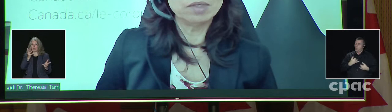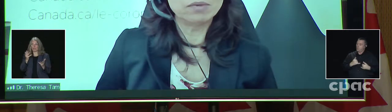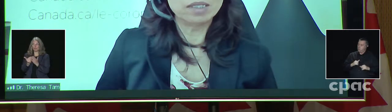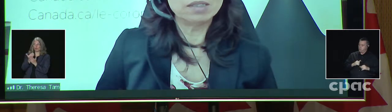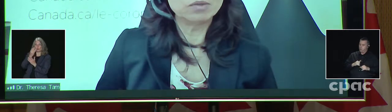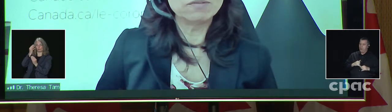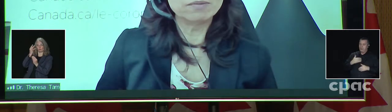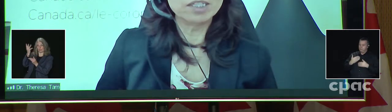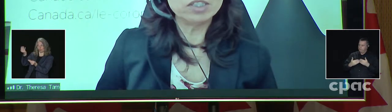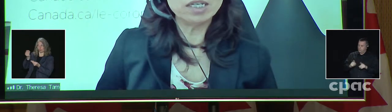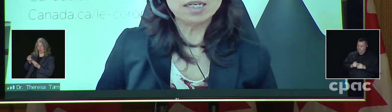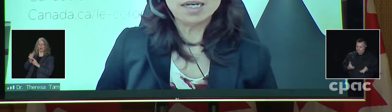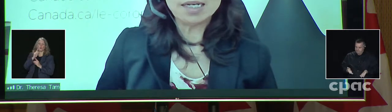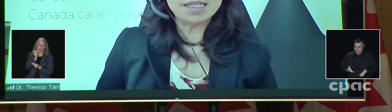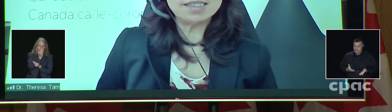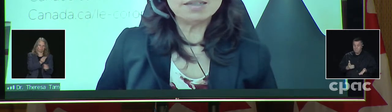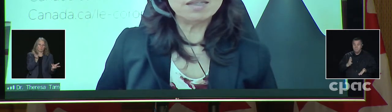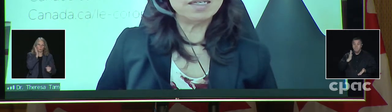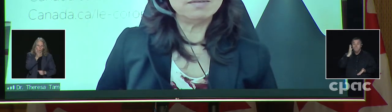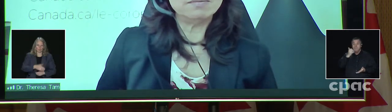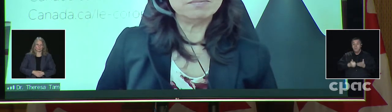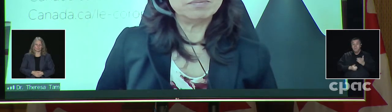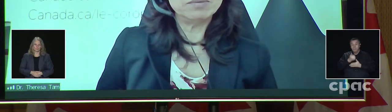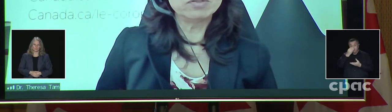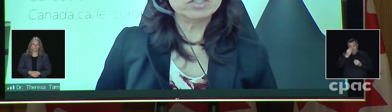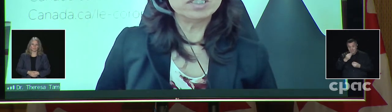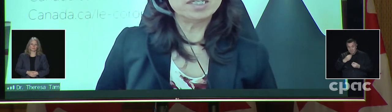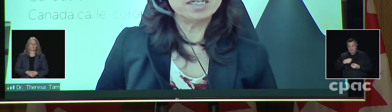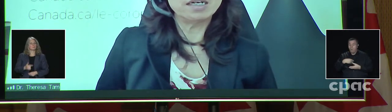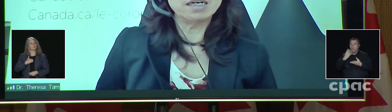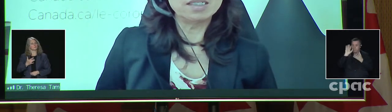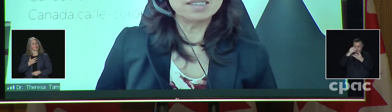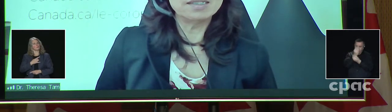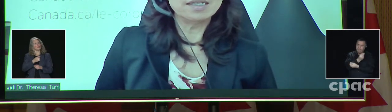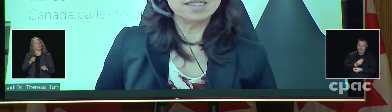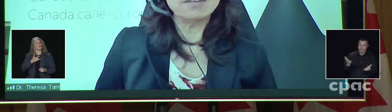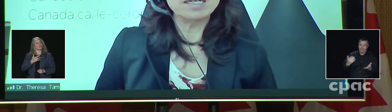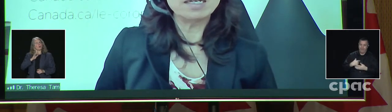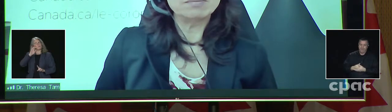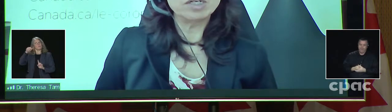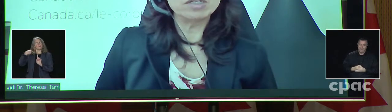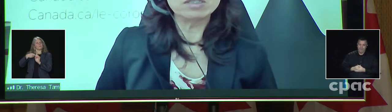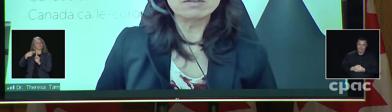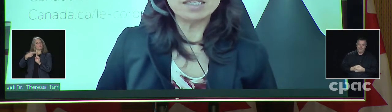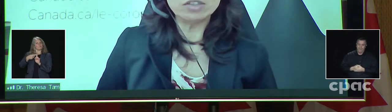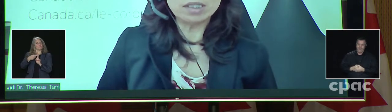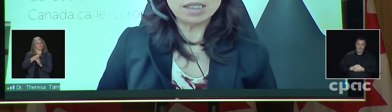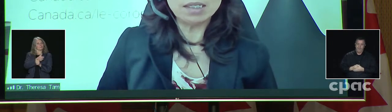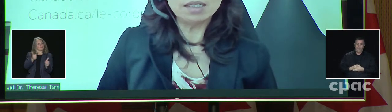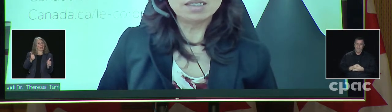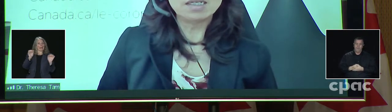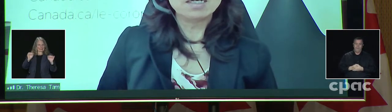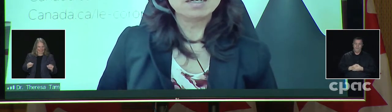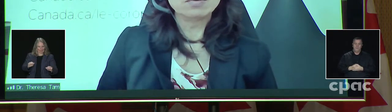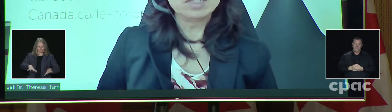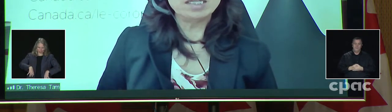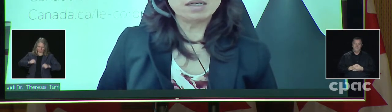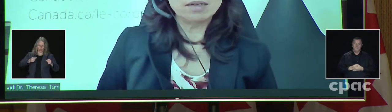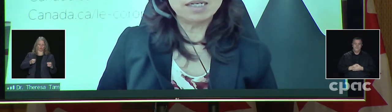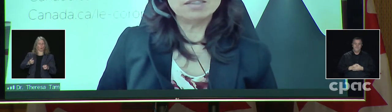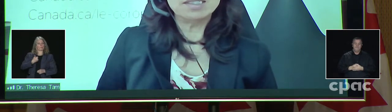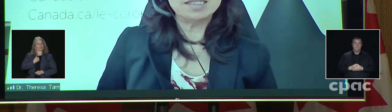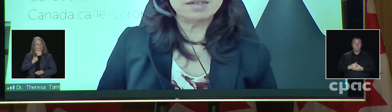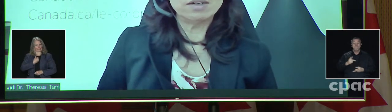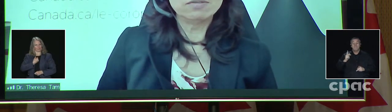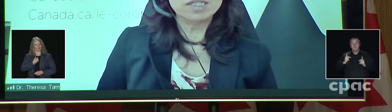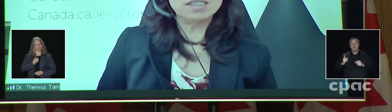when there's more information. I still think people should take heart in having personal agency. We know